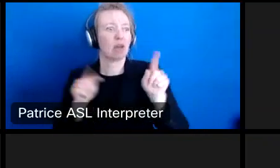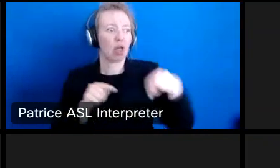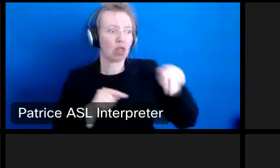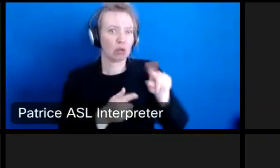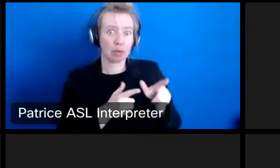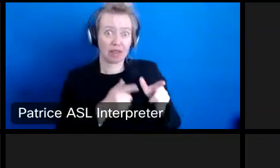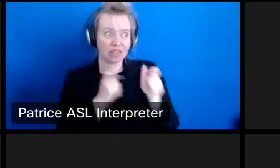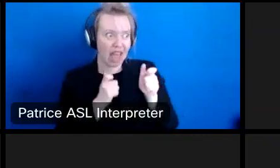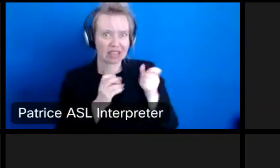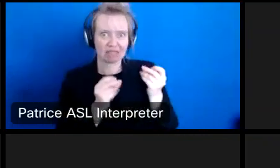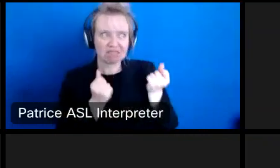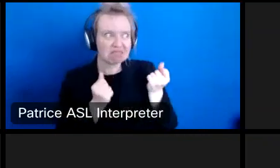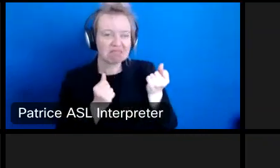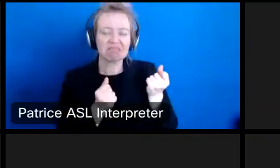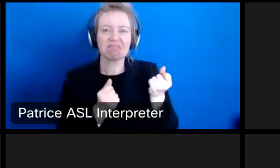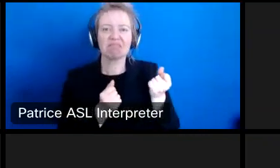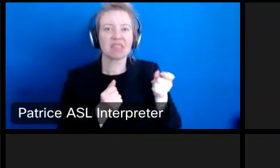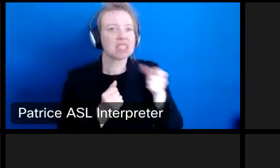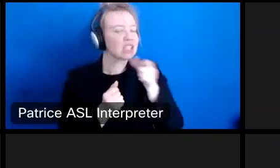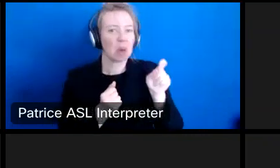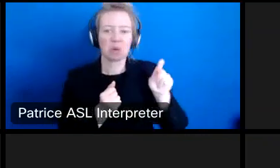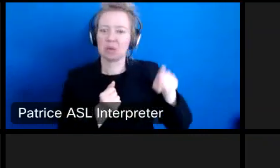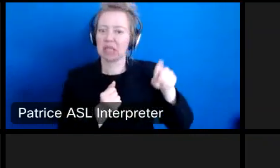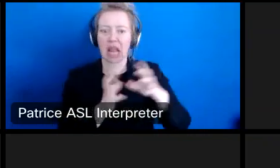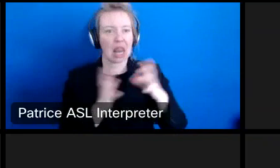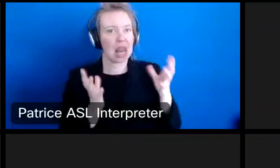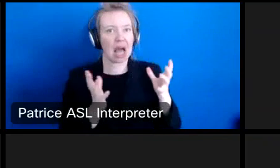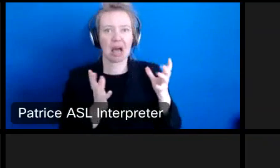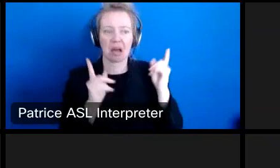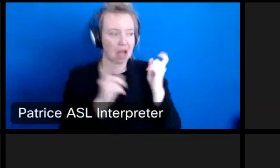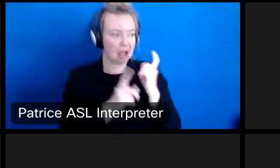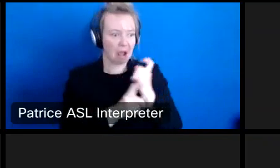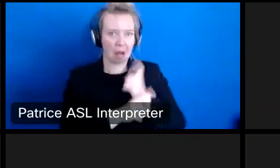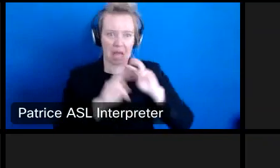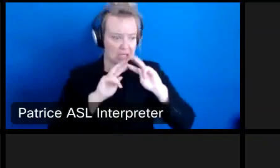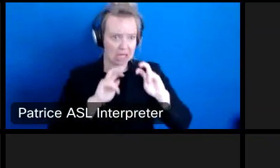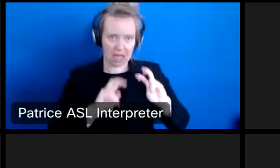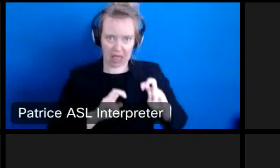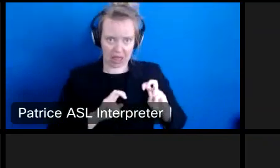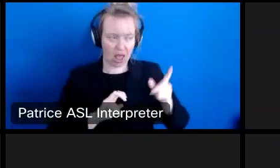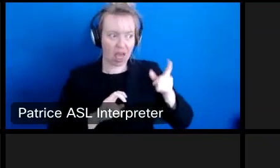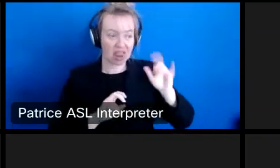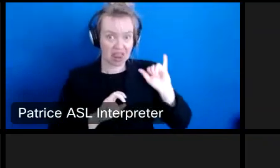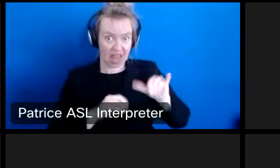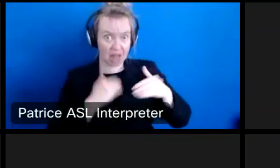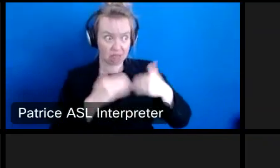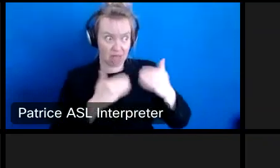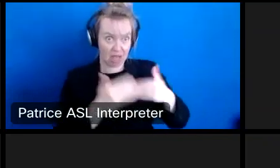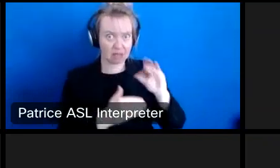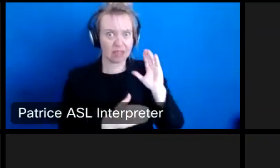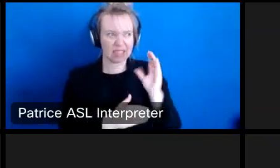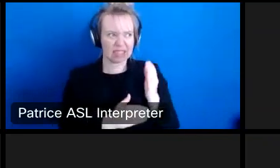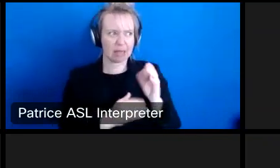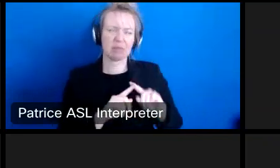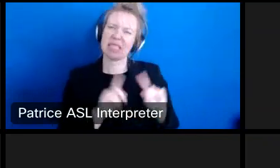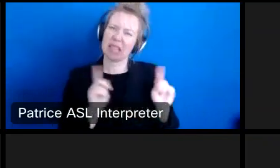don't need a lot of complex analysis. And that process should, it seems to be